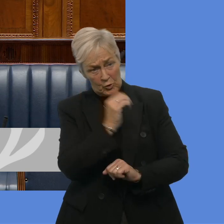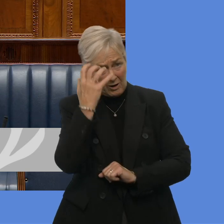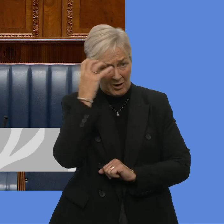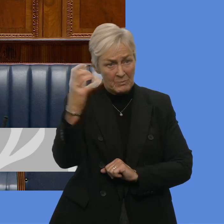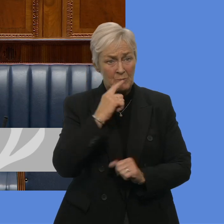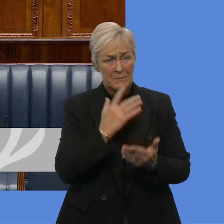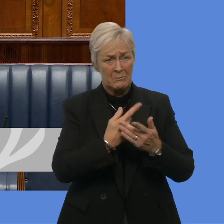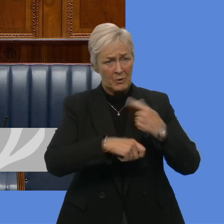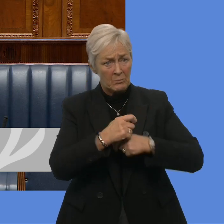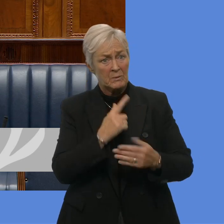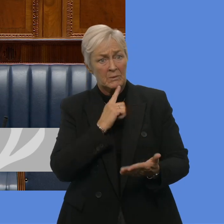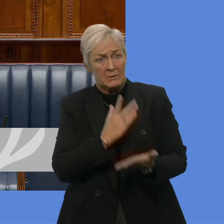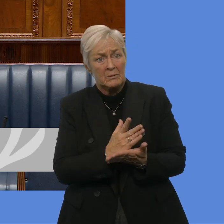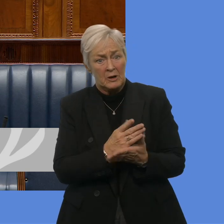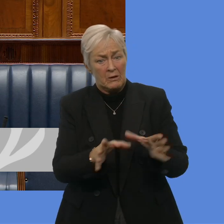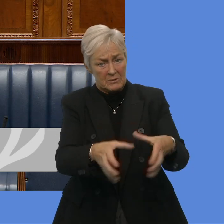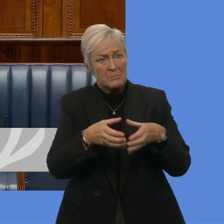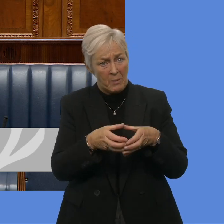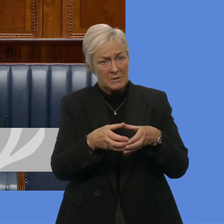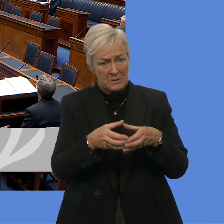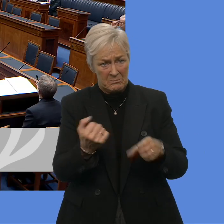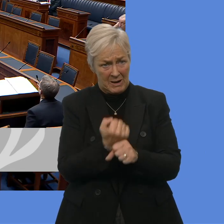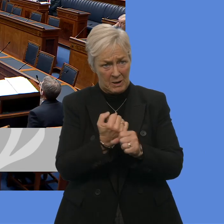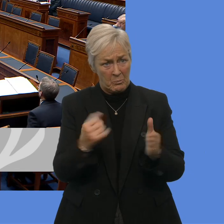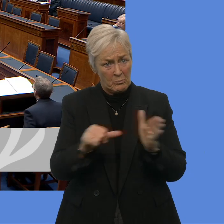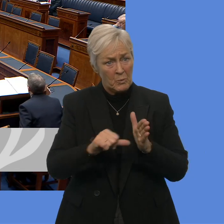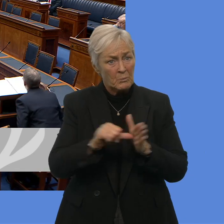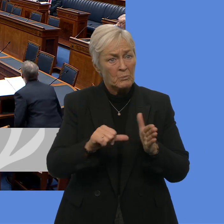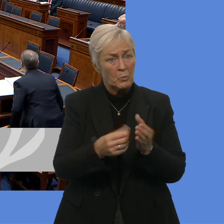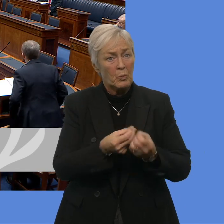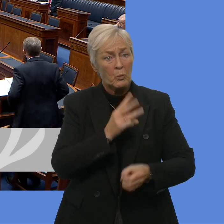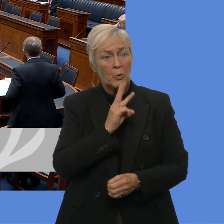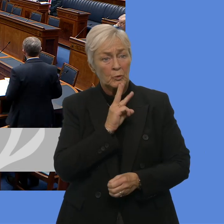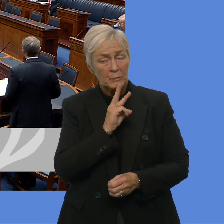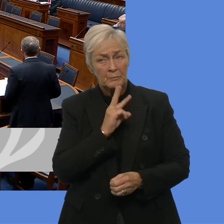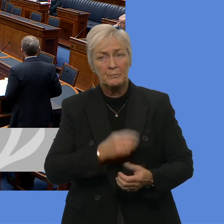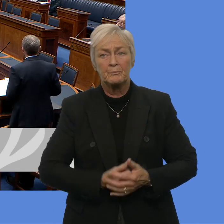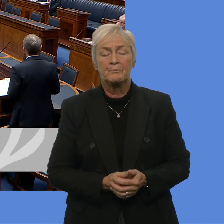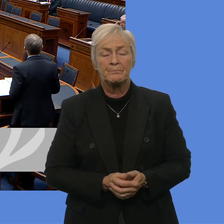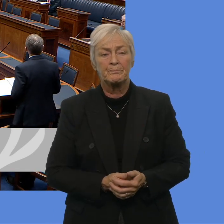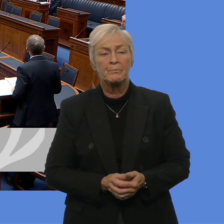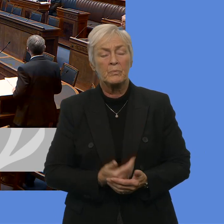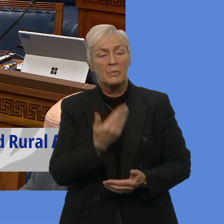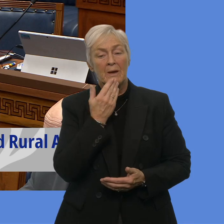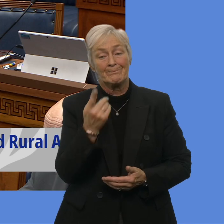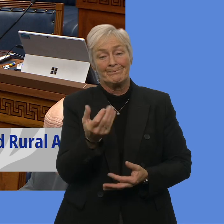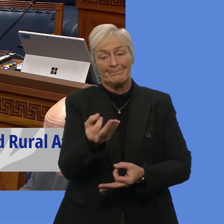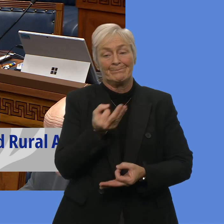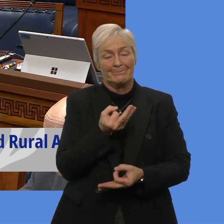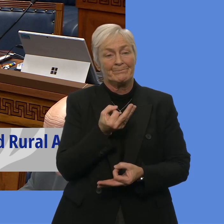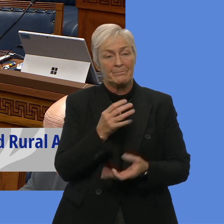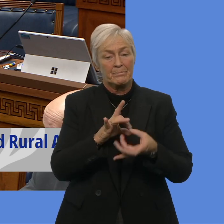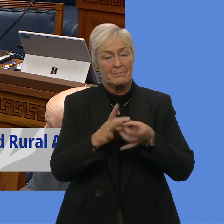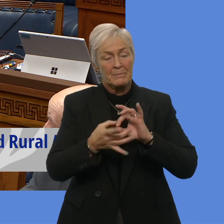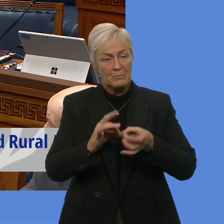serious whenever it's a government department that's actually causing the pollution? Minister. Thank the member for his question. He touches upon an important